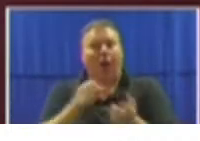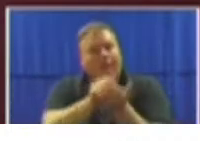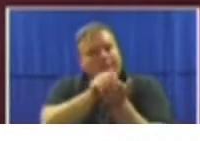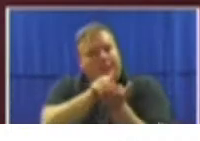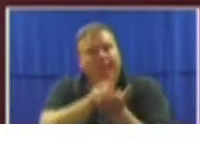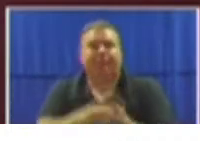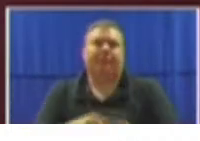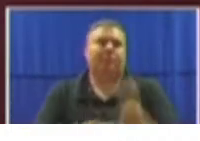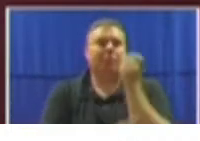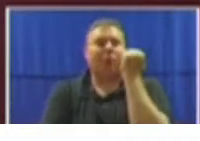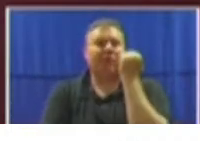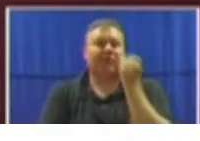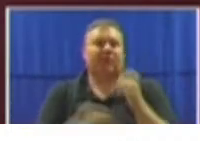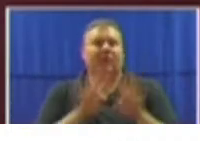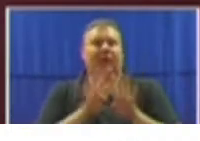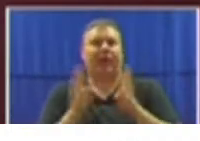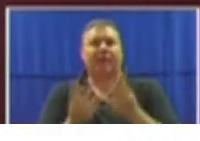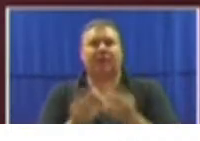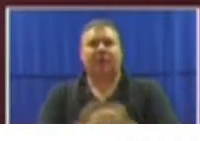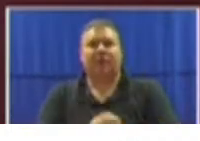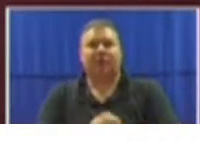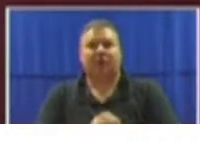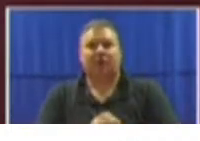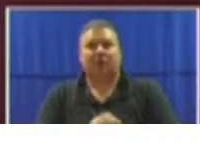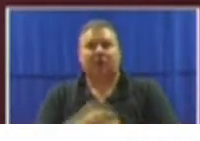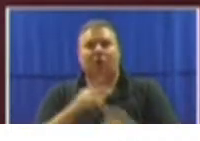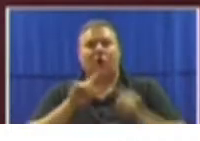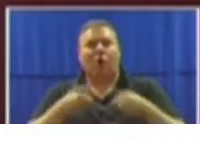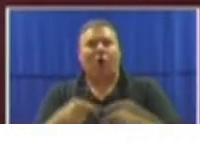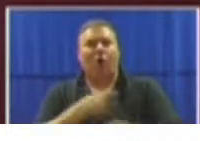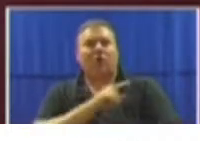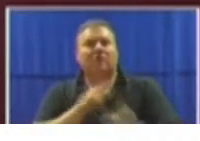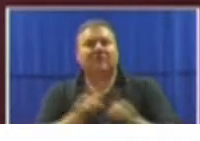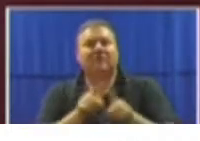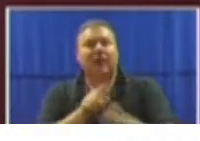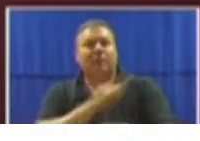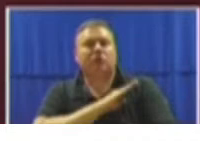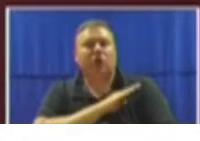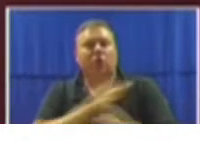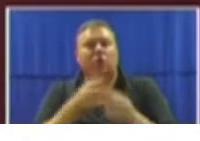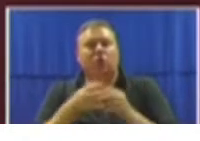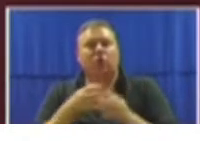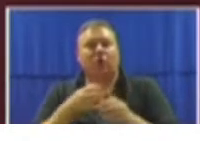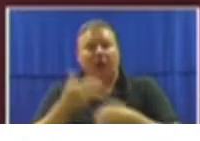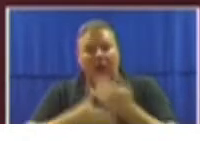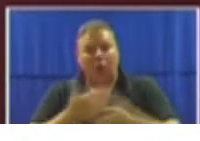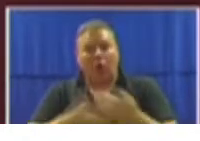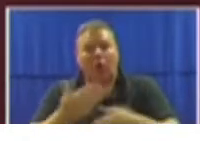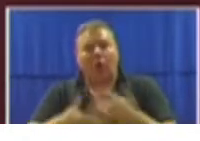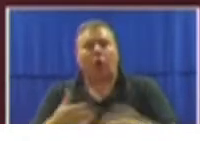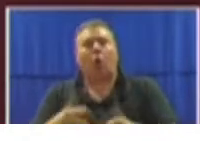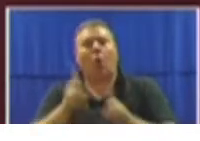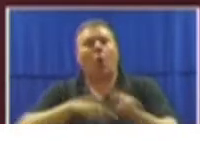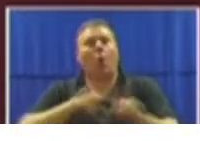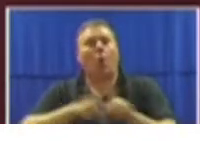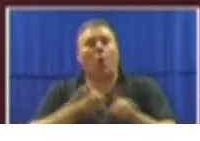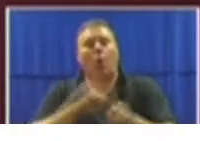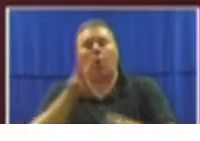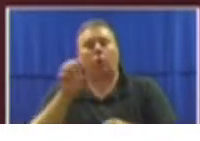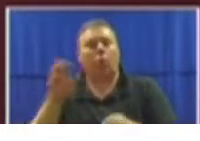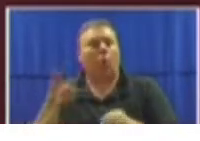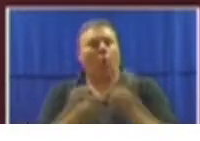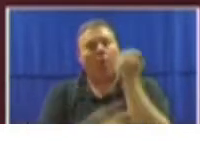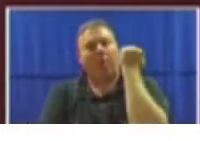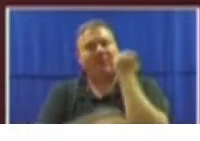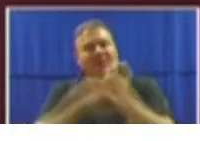cabinet, because we won't win the war with the same generals who got us into the mess in the first place. South Africa needs a fresh